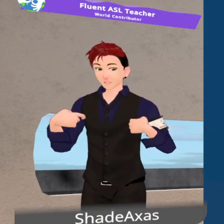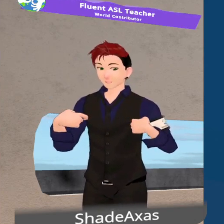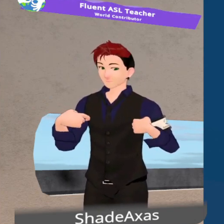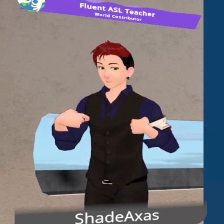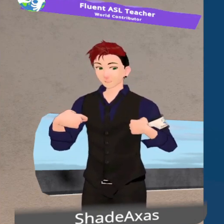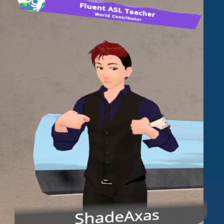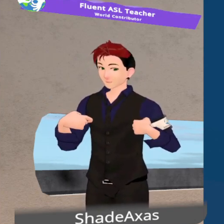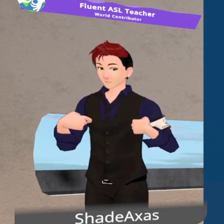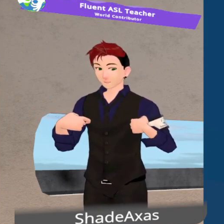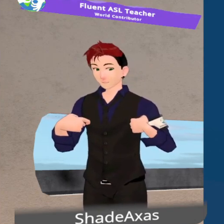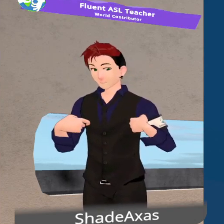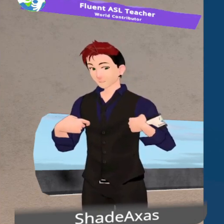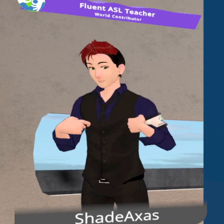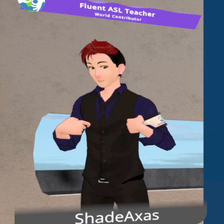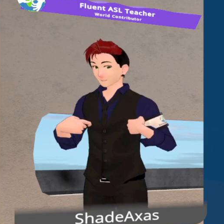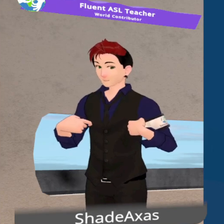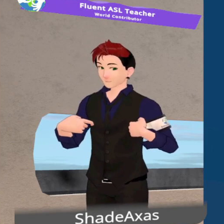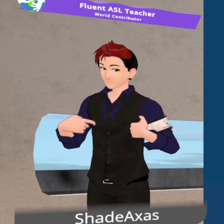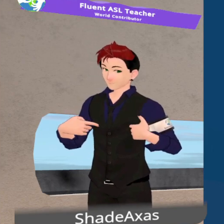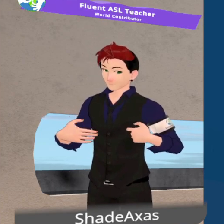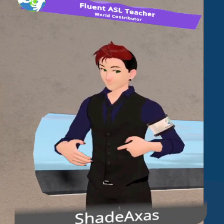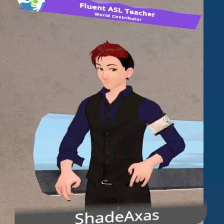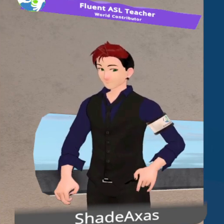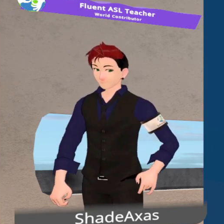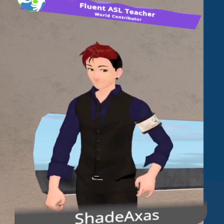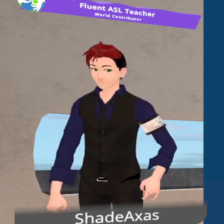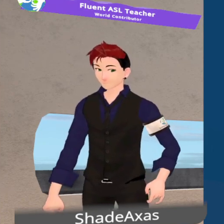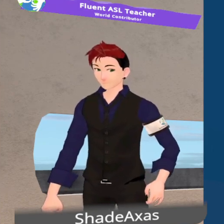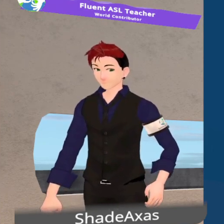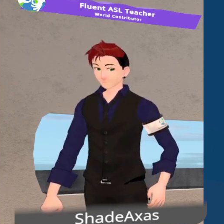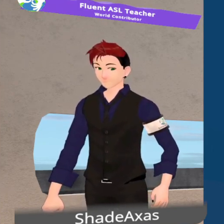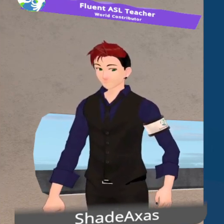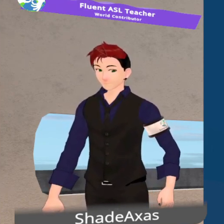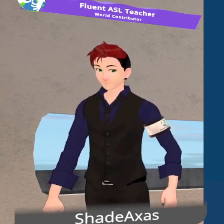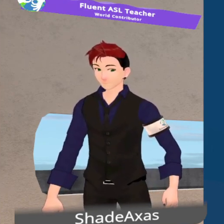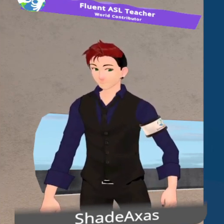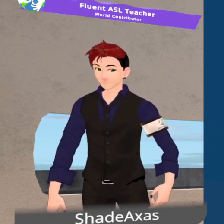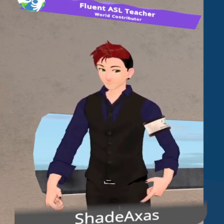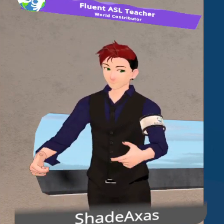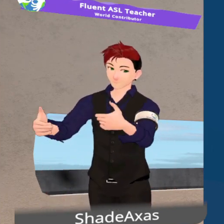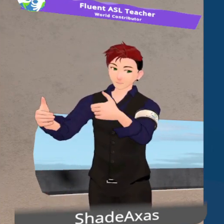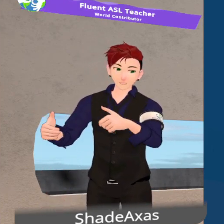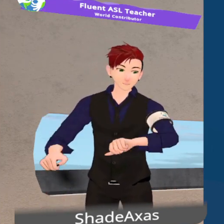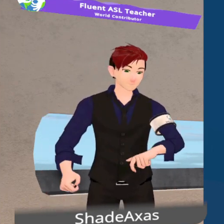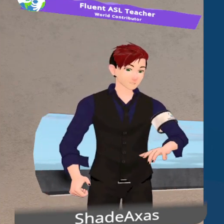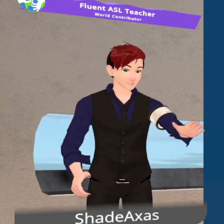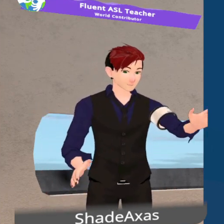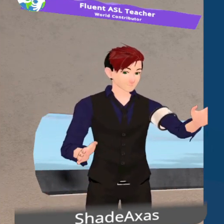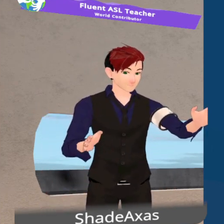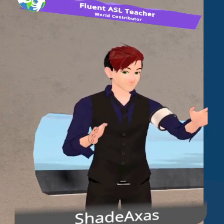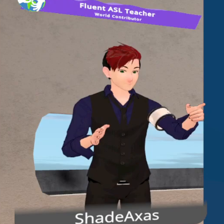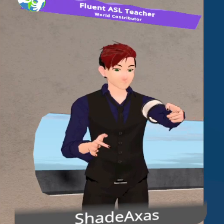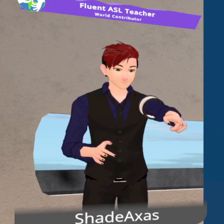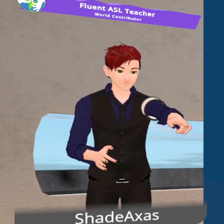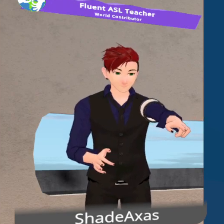stuff, I don't have any resources for that. I'm sorry. Okay, thank you. No problem. All